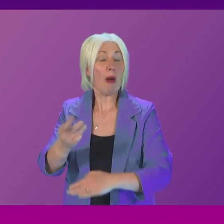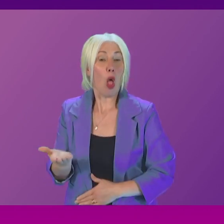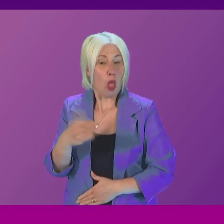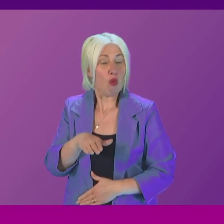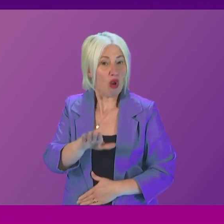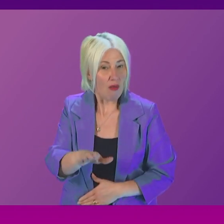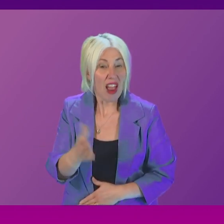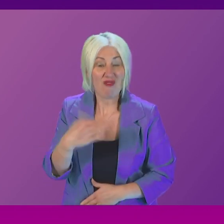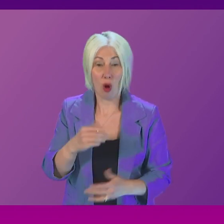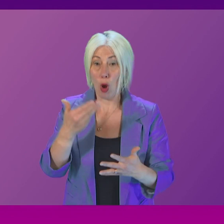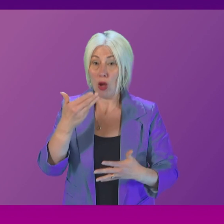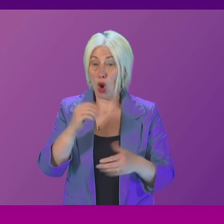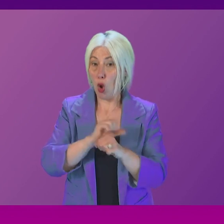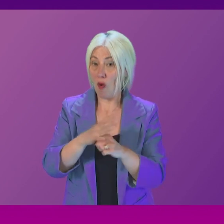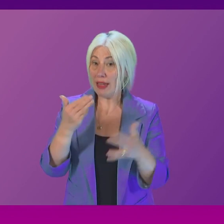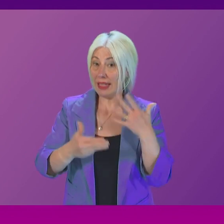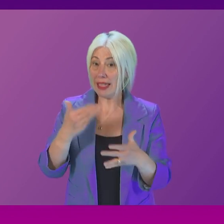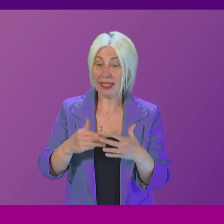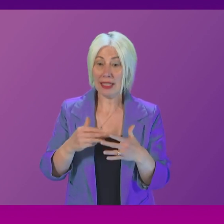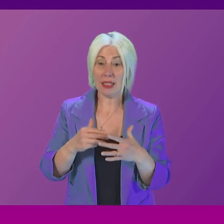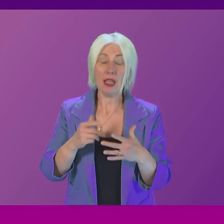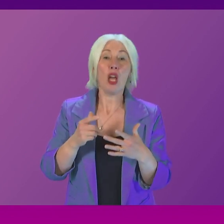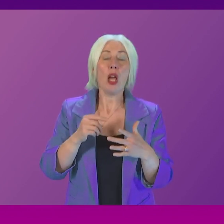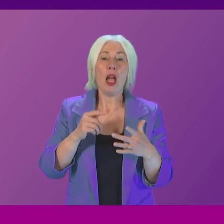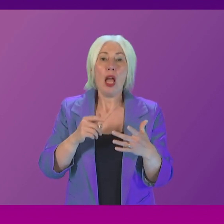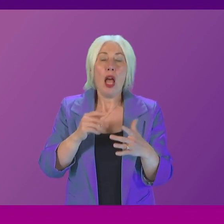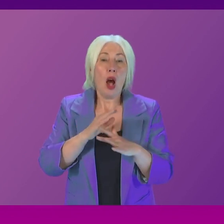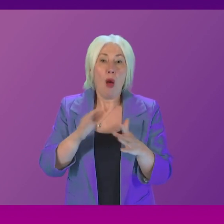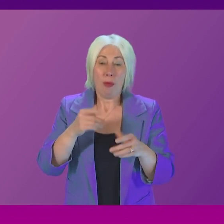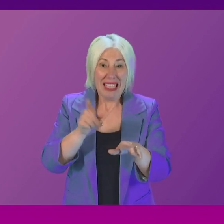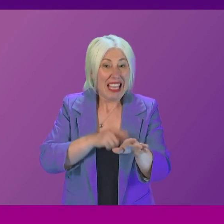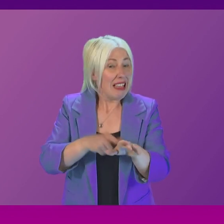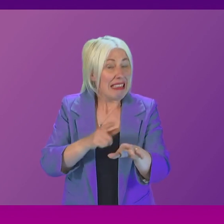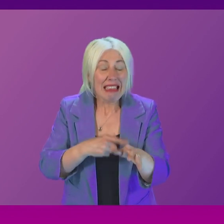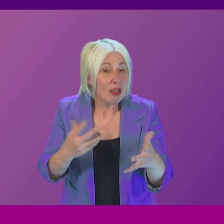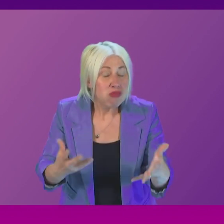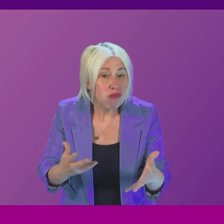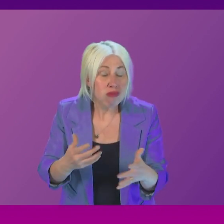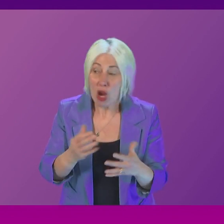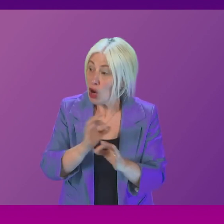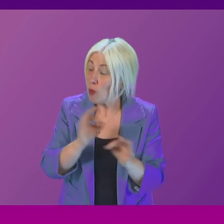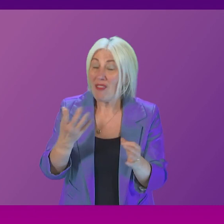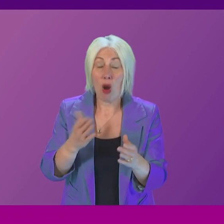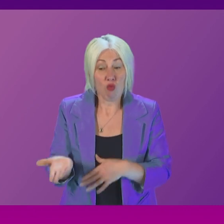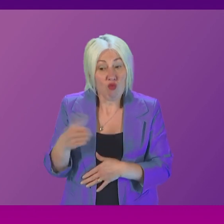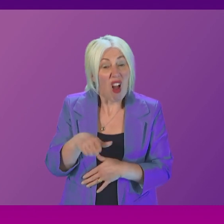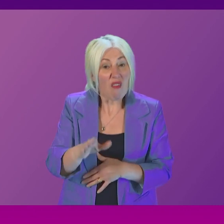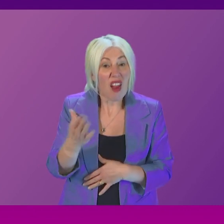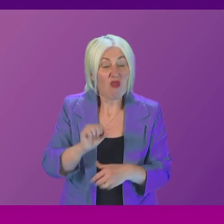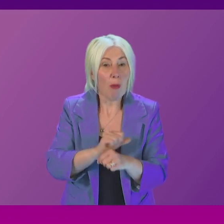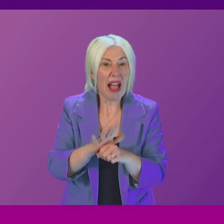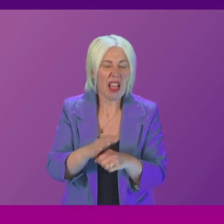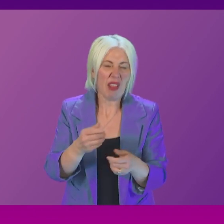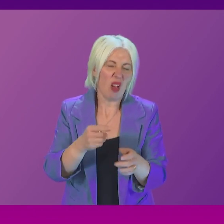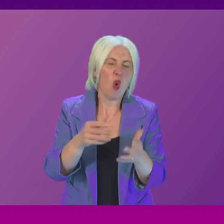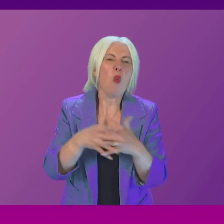the pandemic, even though we are not at the height of the pandemic, will still take years. I don't know anybody who suggests that recovery from the pandemic will just take weeks or